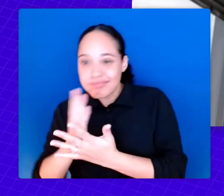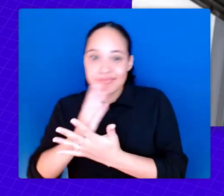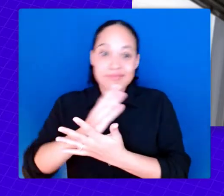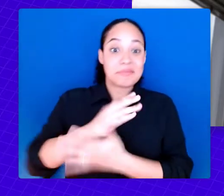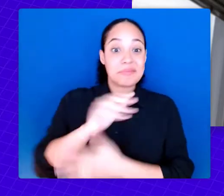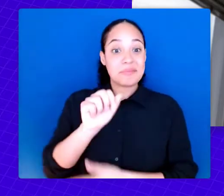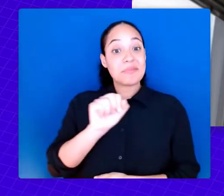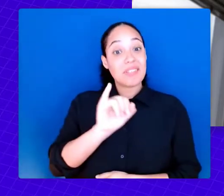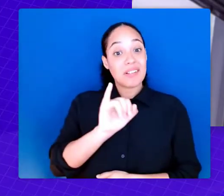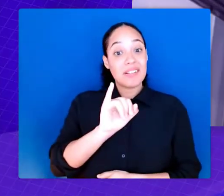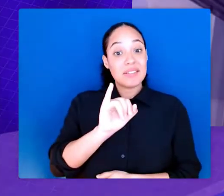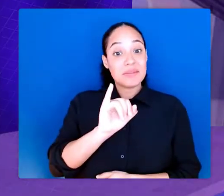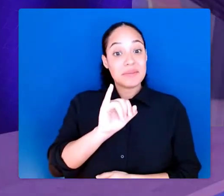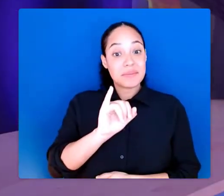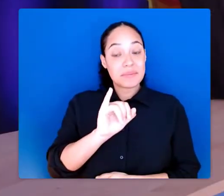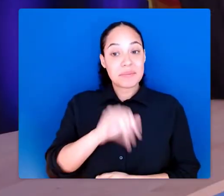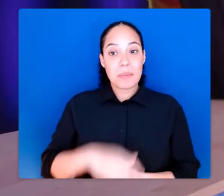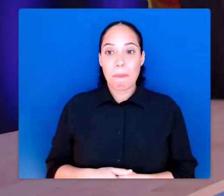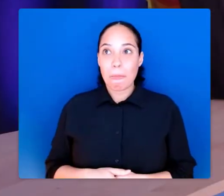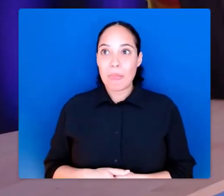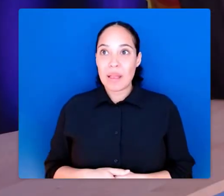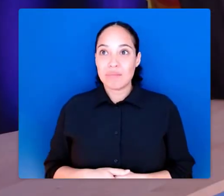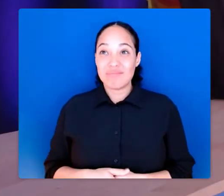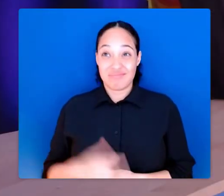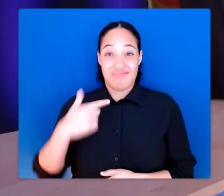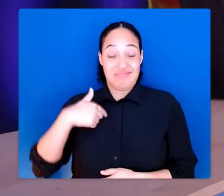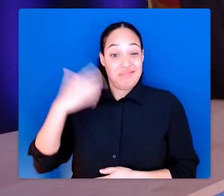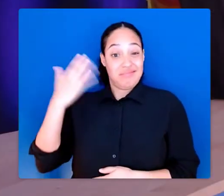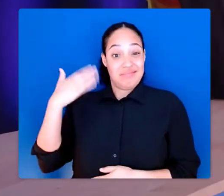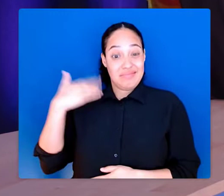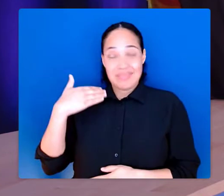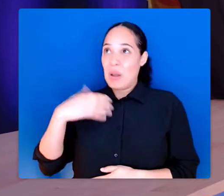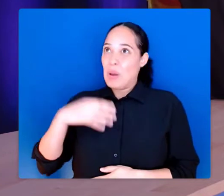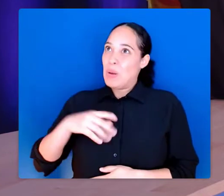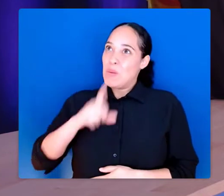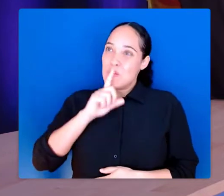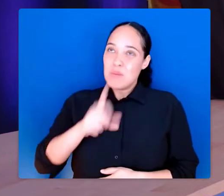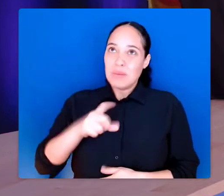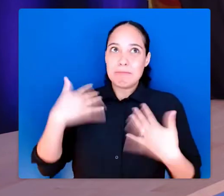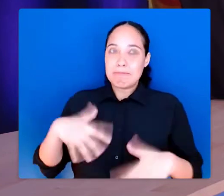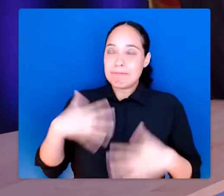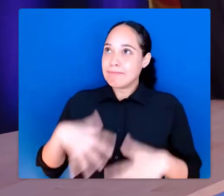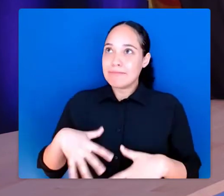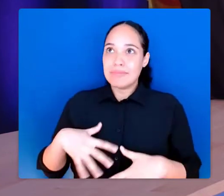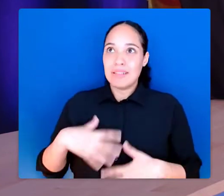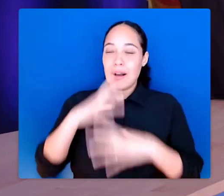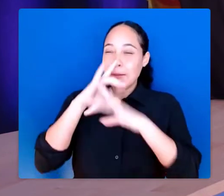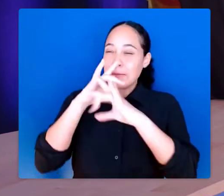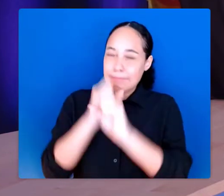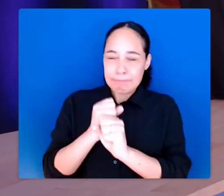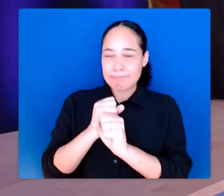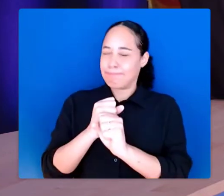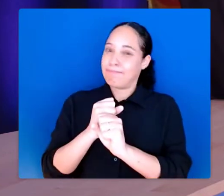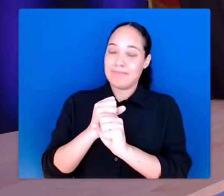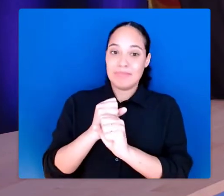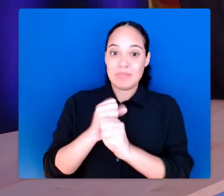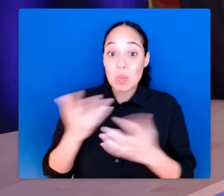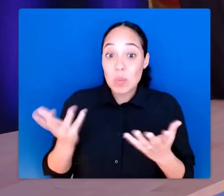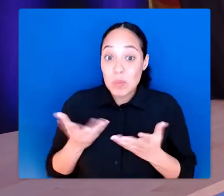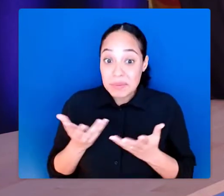also one of the side initiatives which me and my fellow colleagues are leading at Avanade. That is a